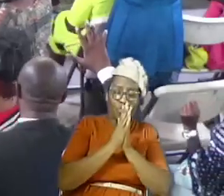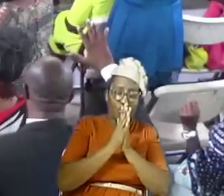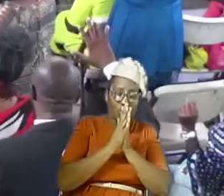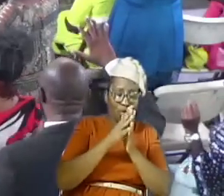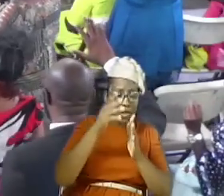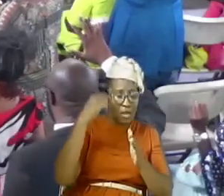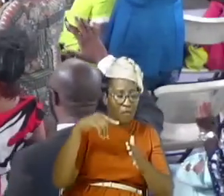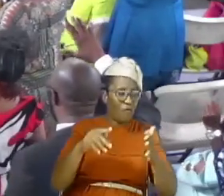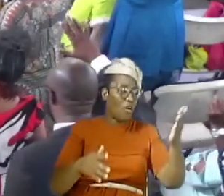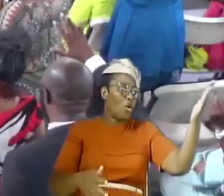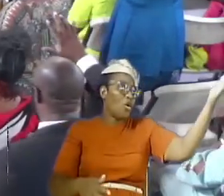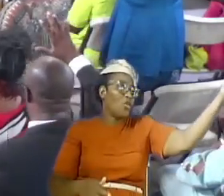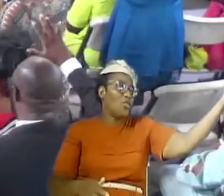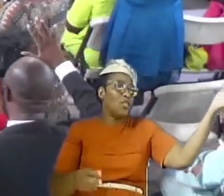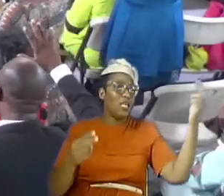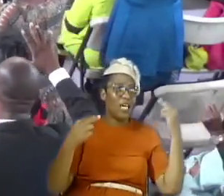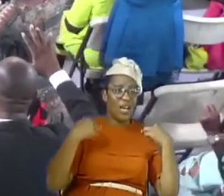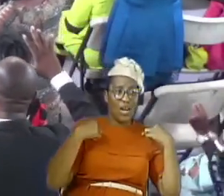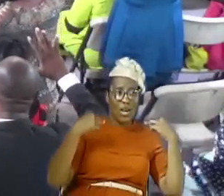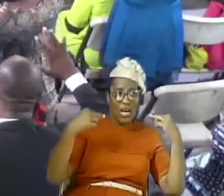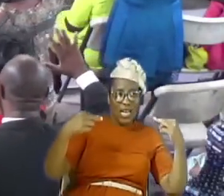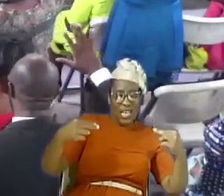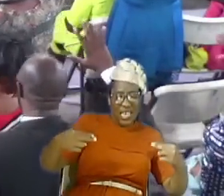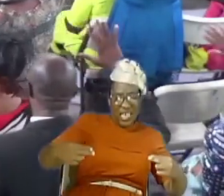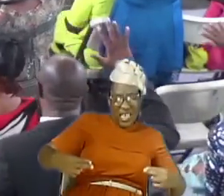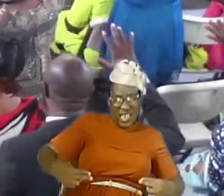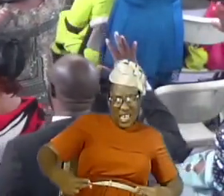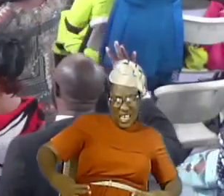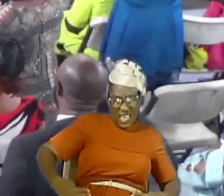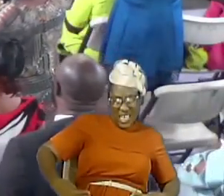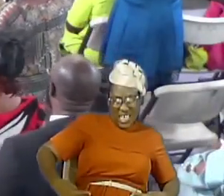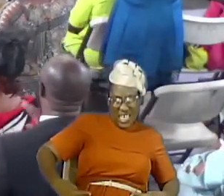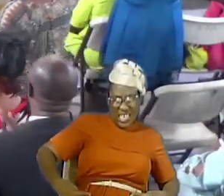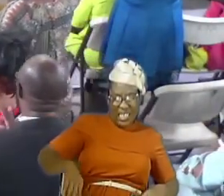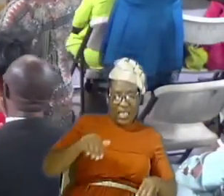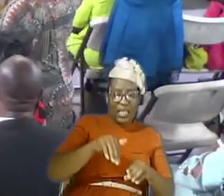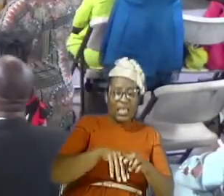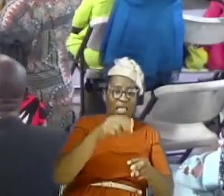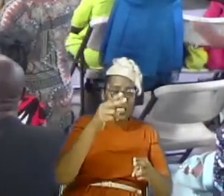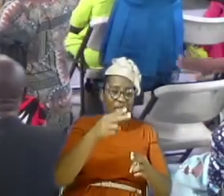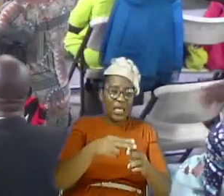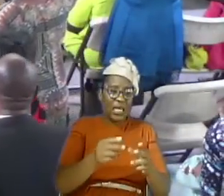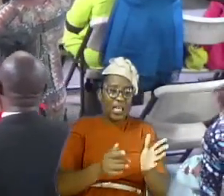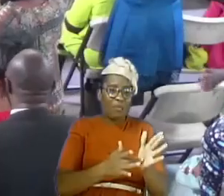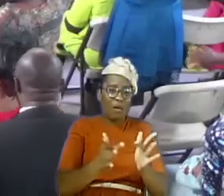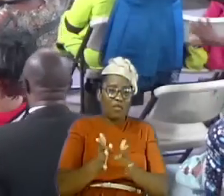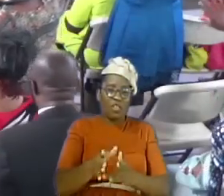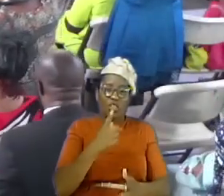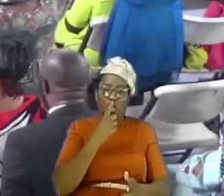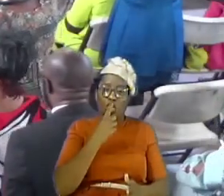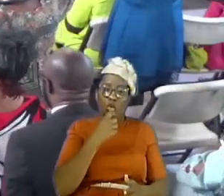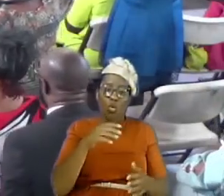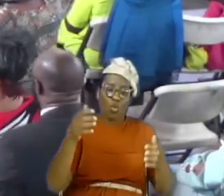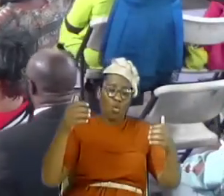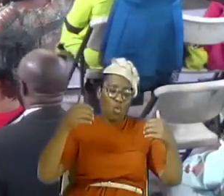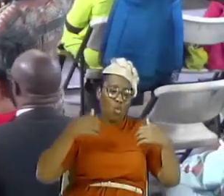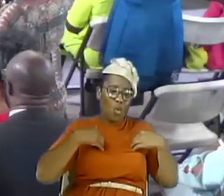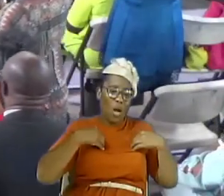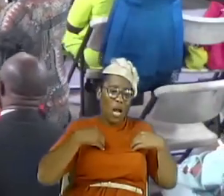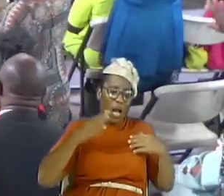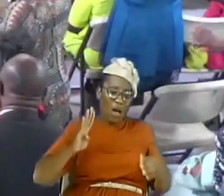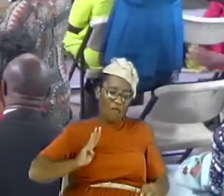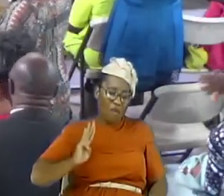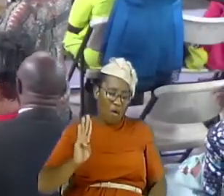The diverse needs, mighty Christ, the diverse cancers, my mighty God, I curse it now in the name of Jesus.